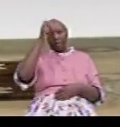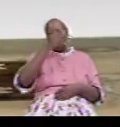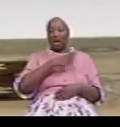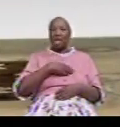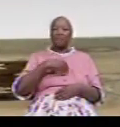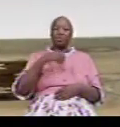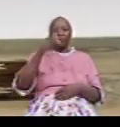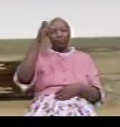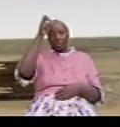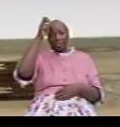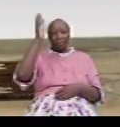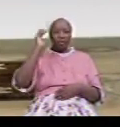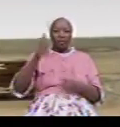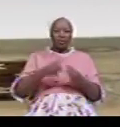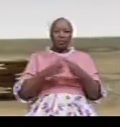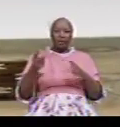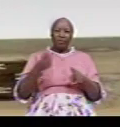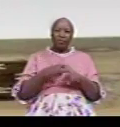flee from you.